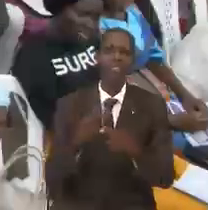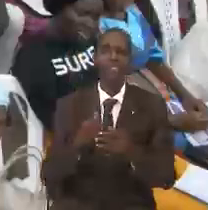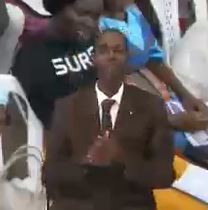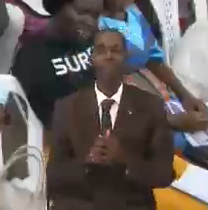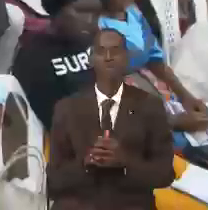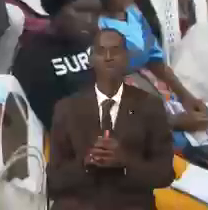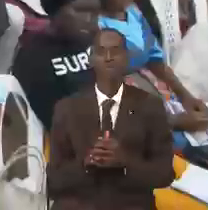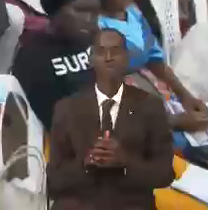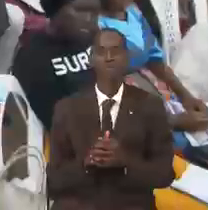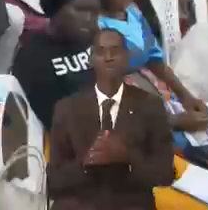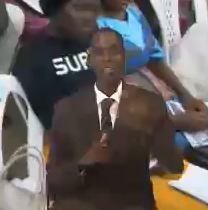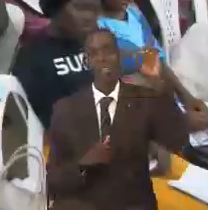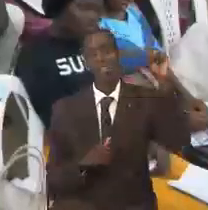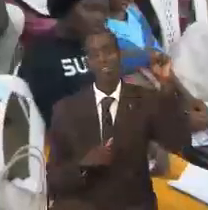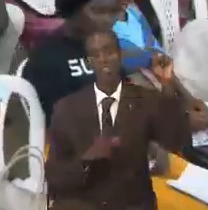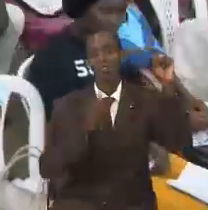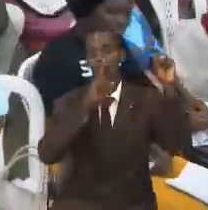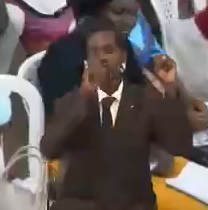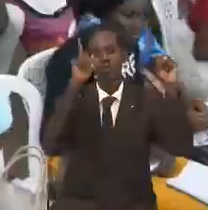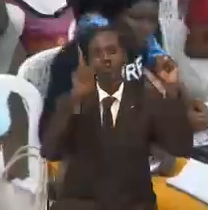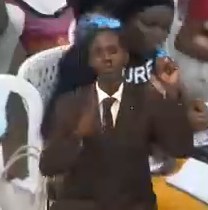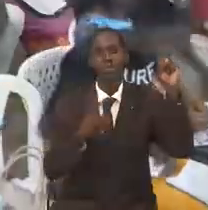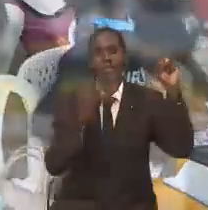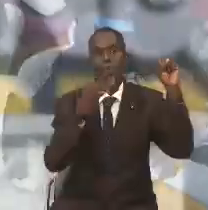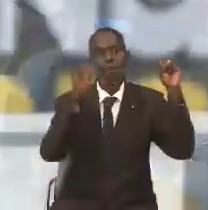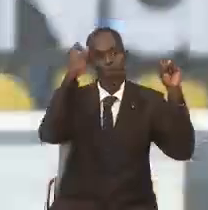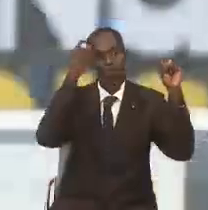name. S is the surety of his coming.